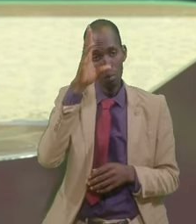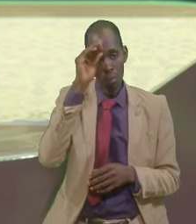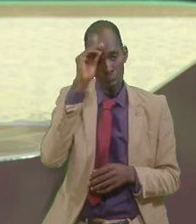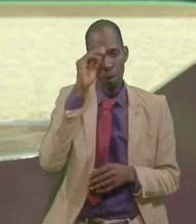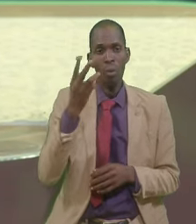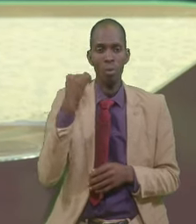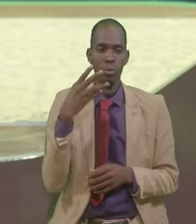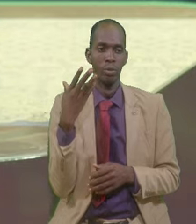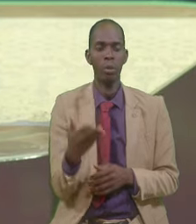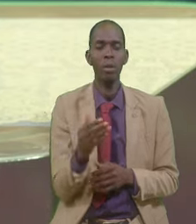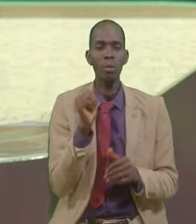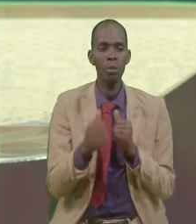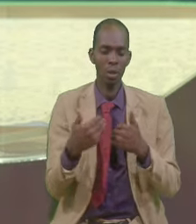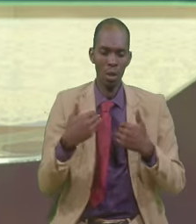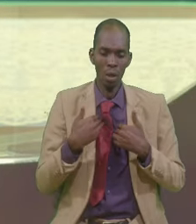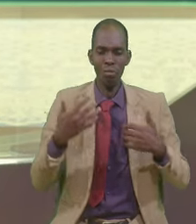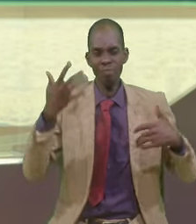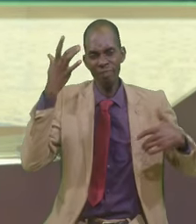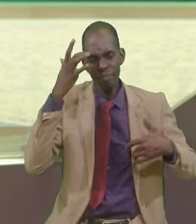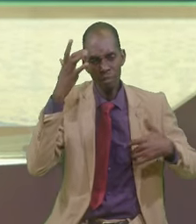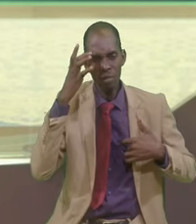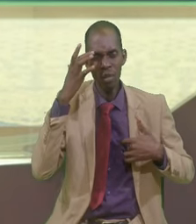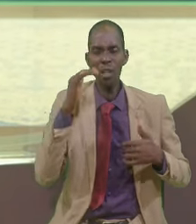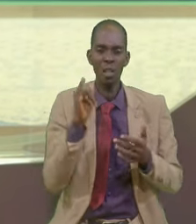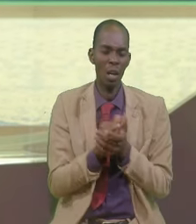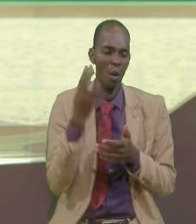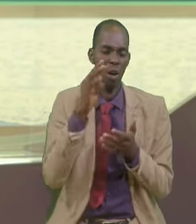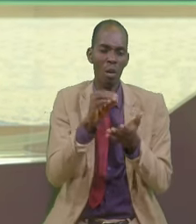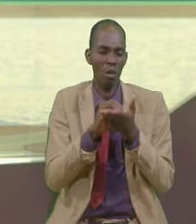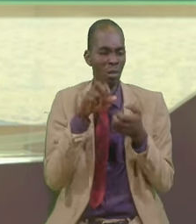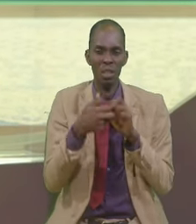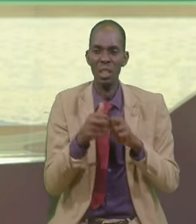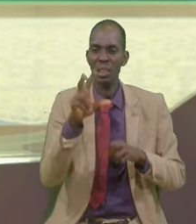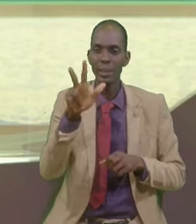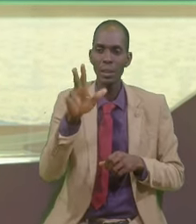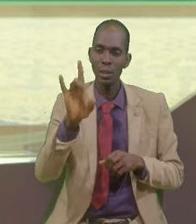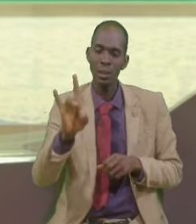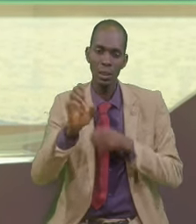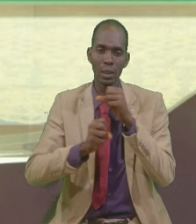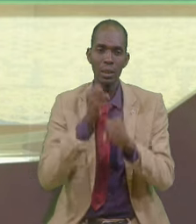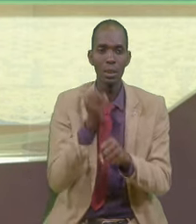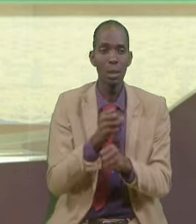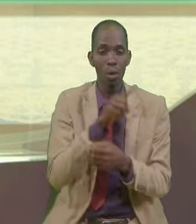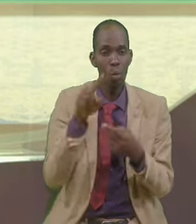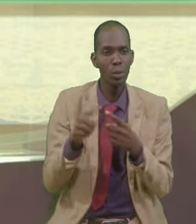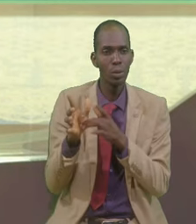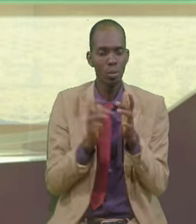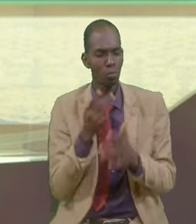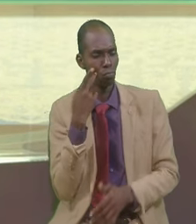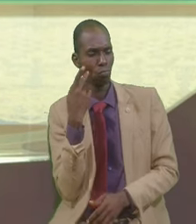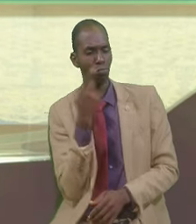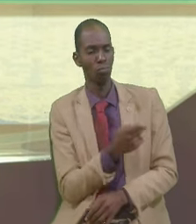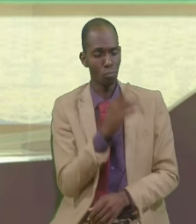man was there, which had an infirmity, that was a giant, 38 years. And when Jesus saw